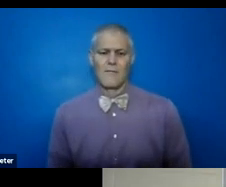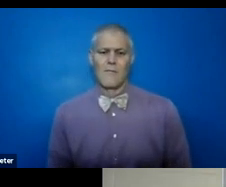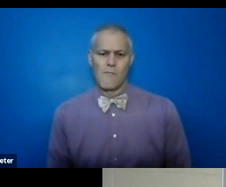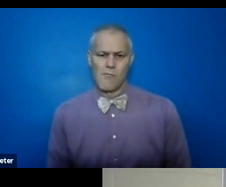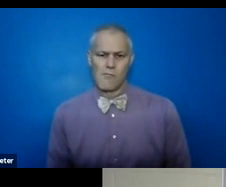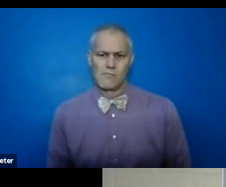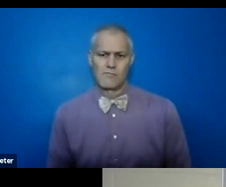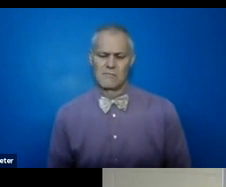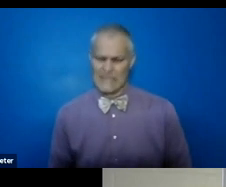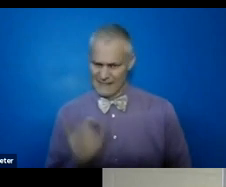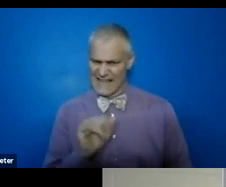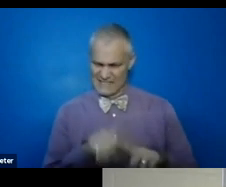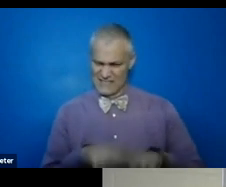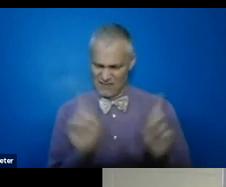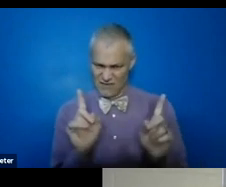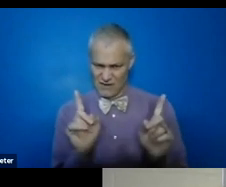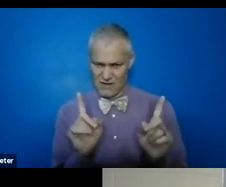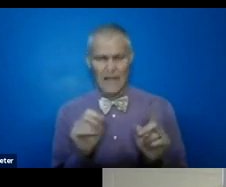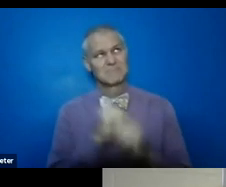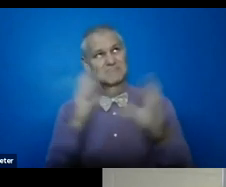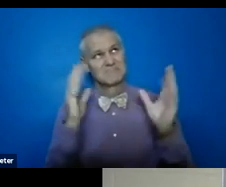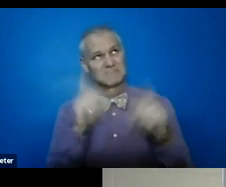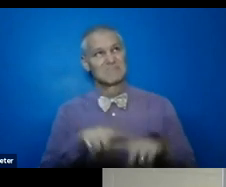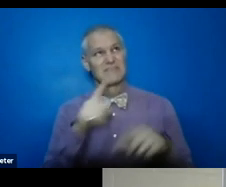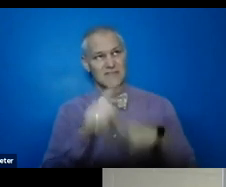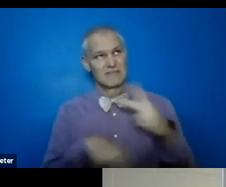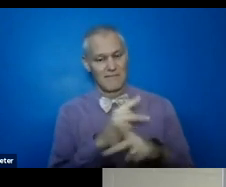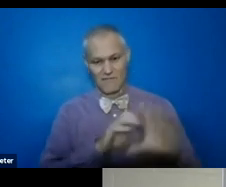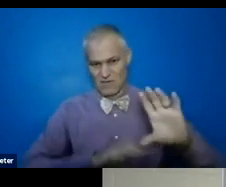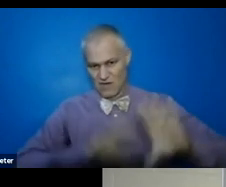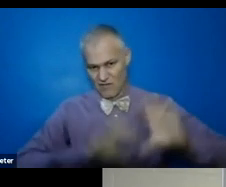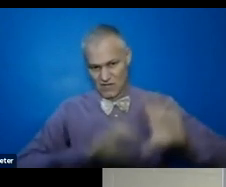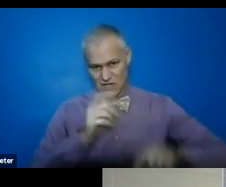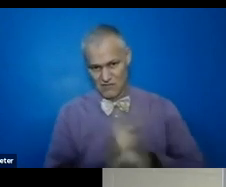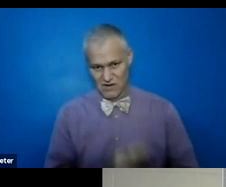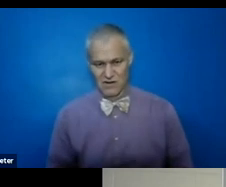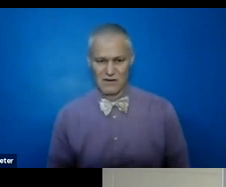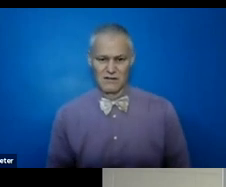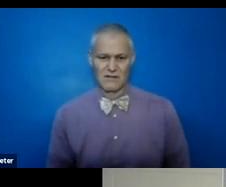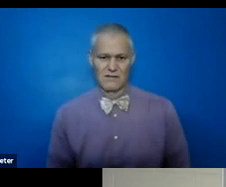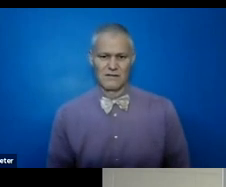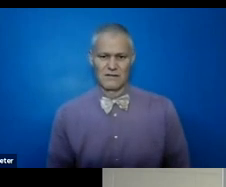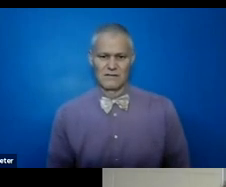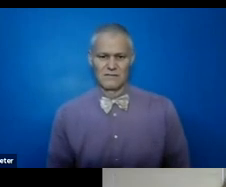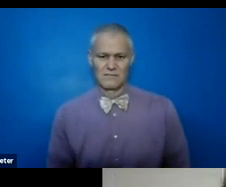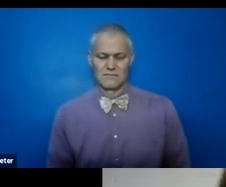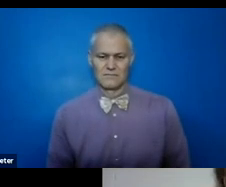Is that a different, I mean, I imagine that's a different conversation. Can you talk a little bit about that? So, it's a